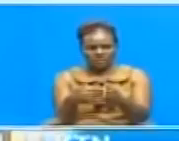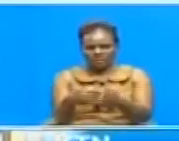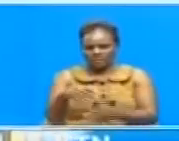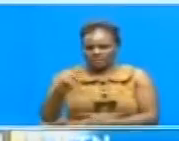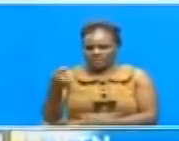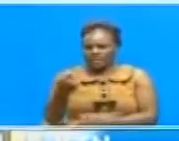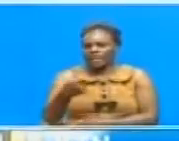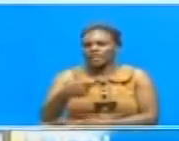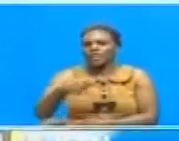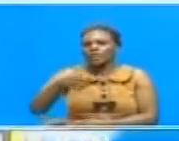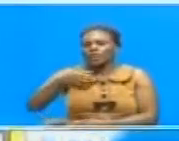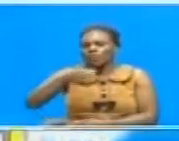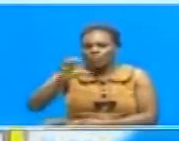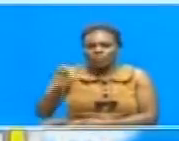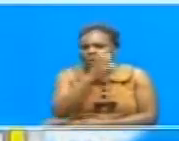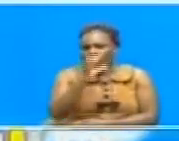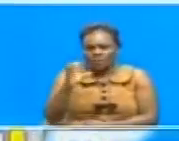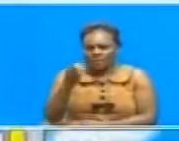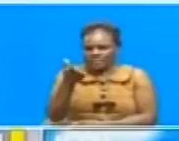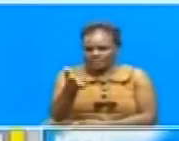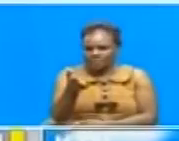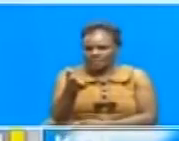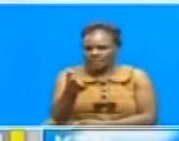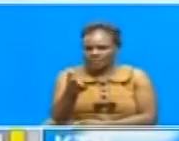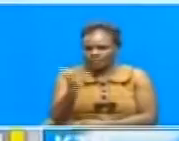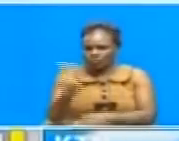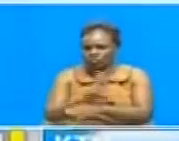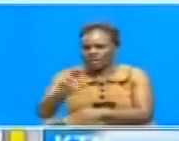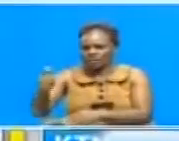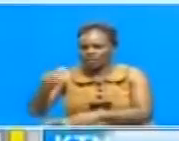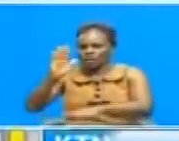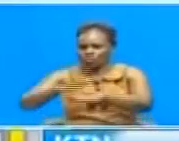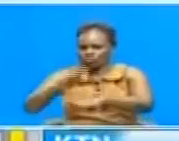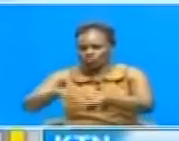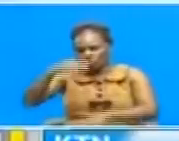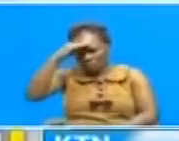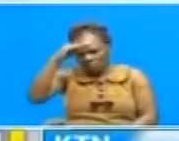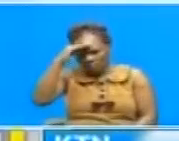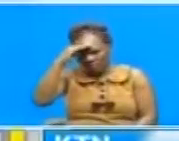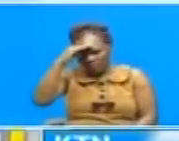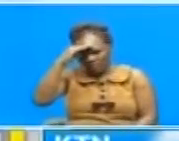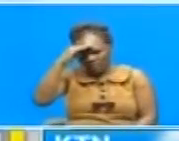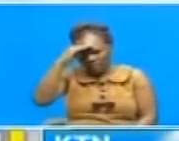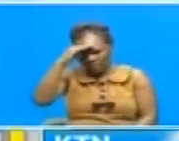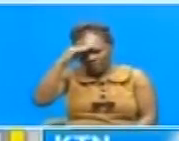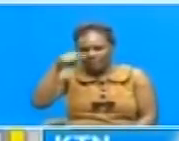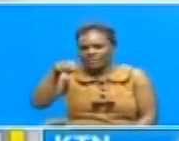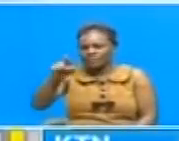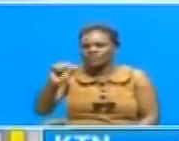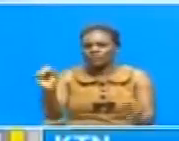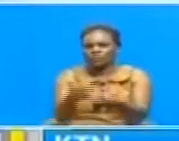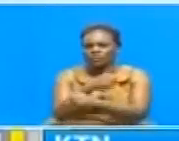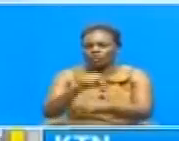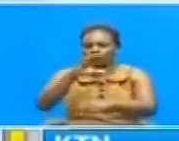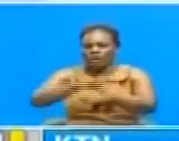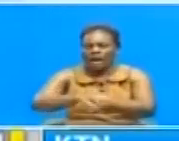generation alcoholic beverages, and they are now partaking the so-called good alcohols, because they are